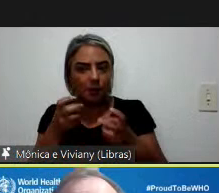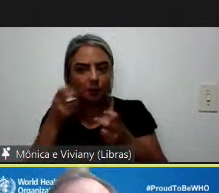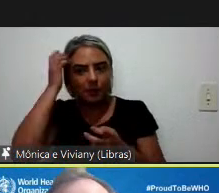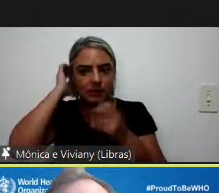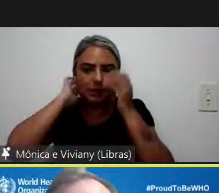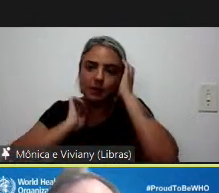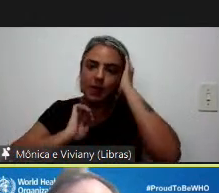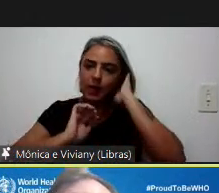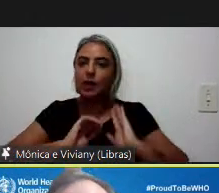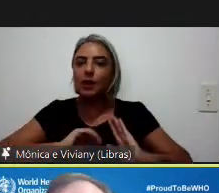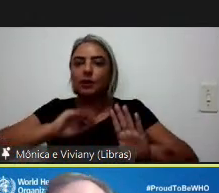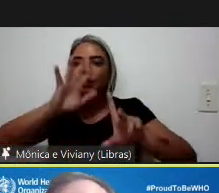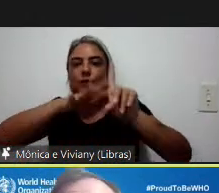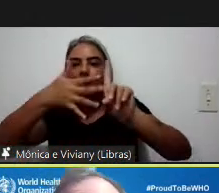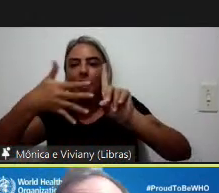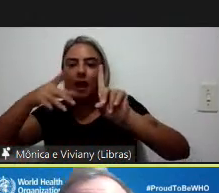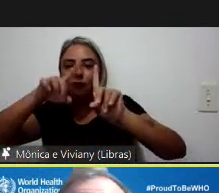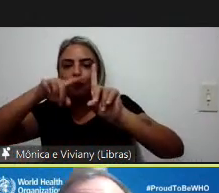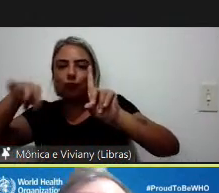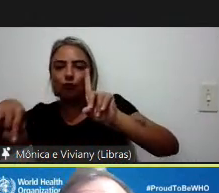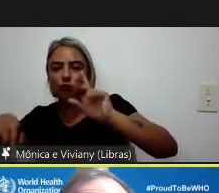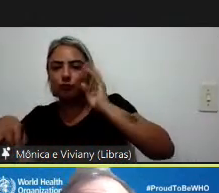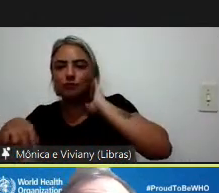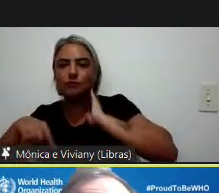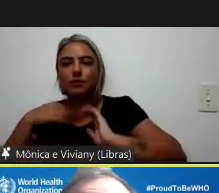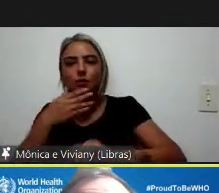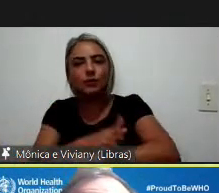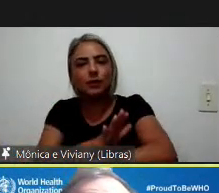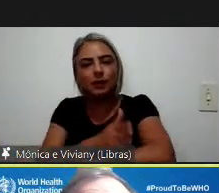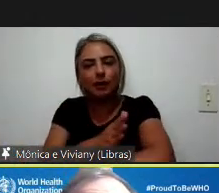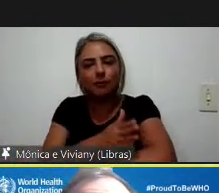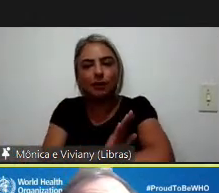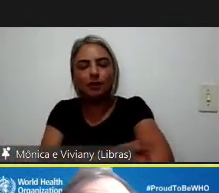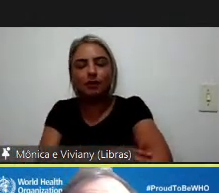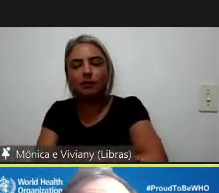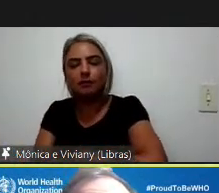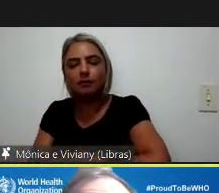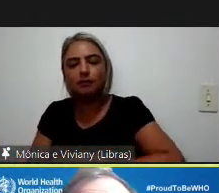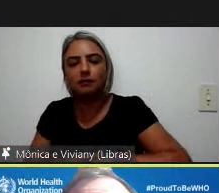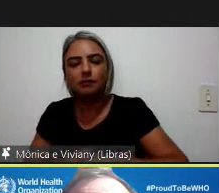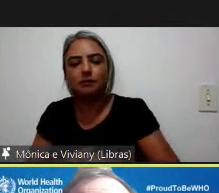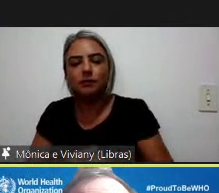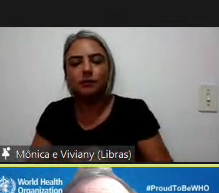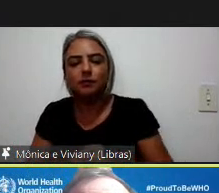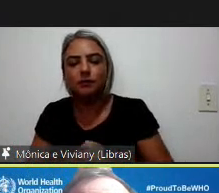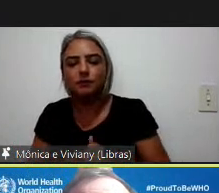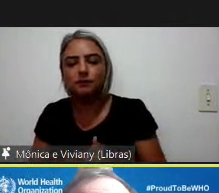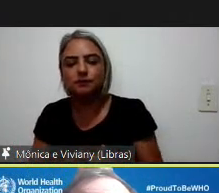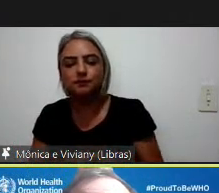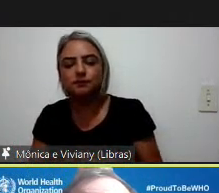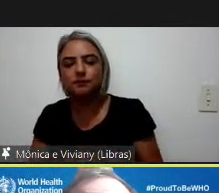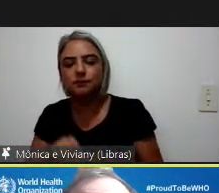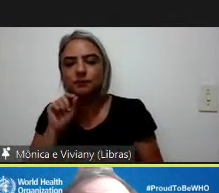provided pre-service, but a lot is also provided, on the job and after the